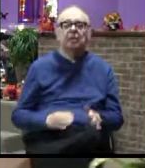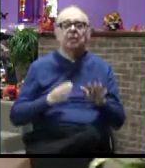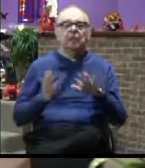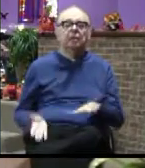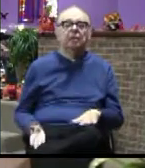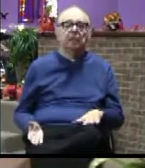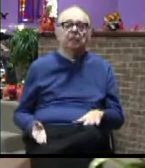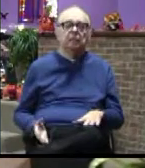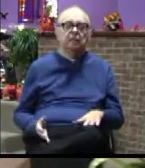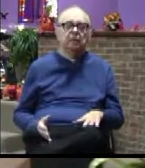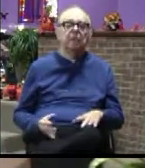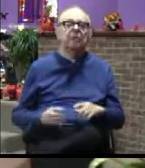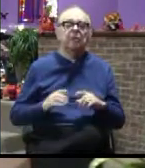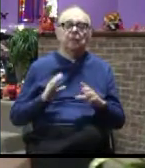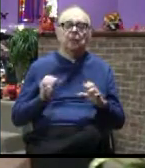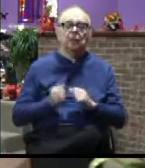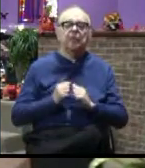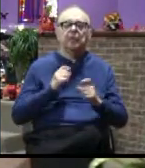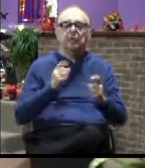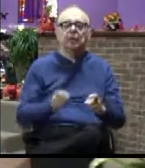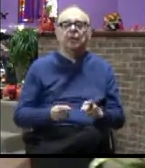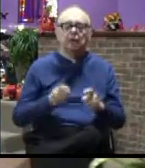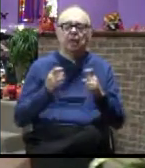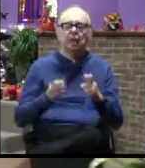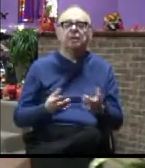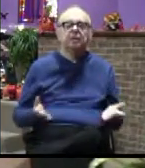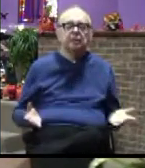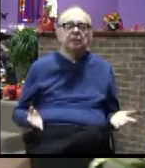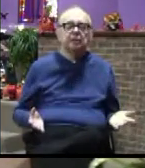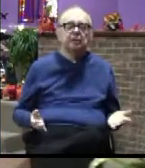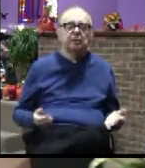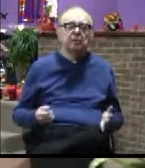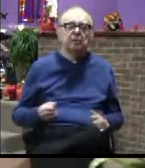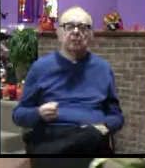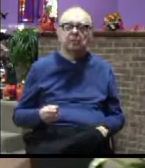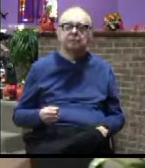Dead in trespasses. He says what?